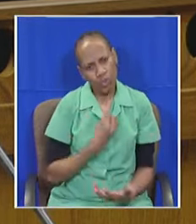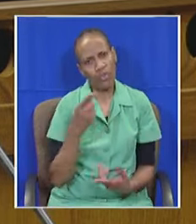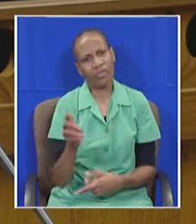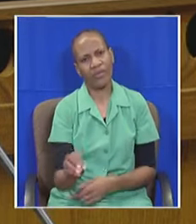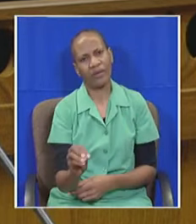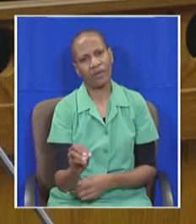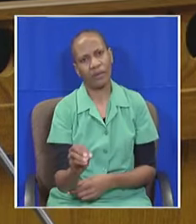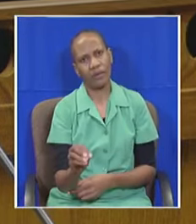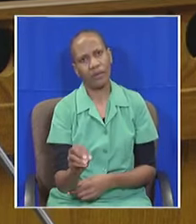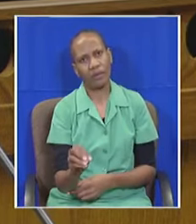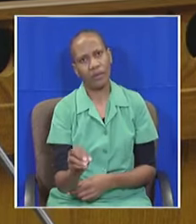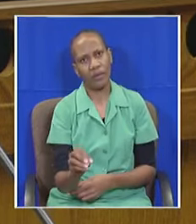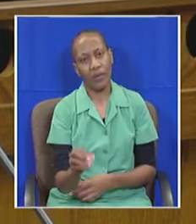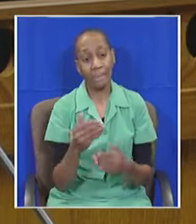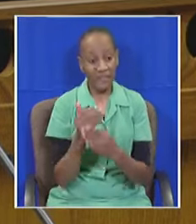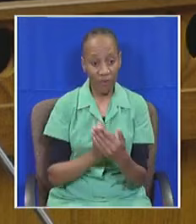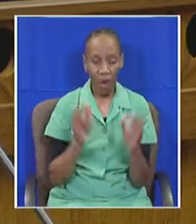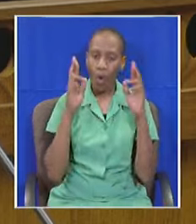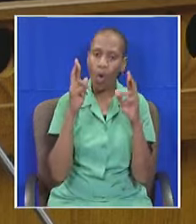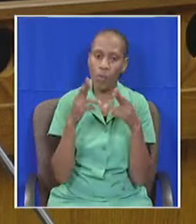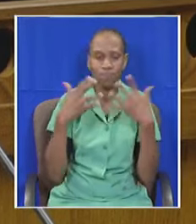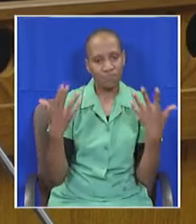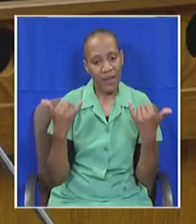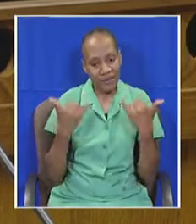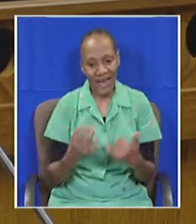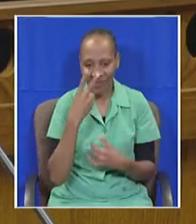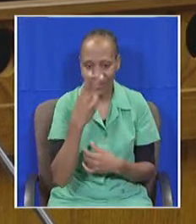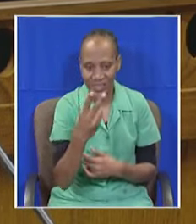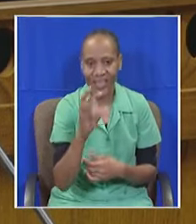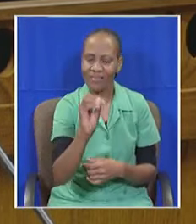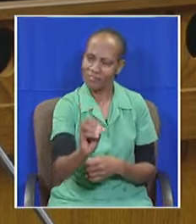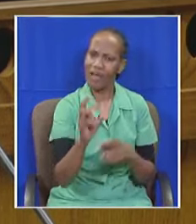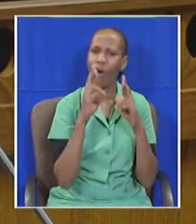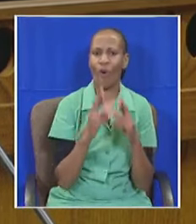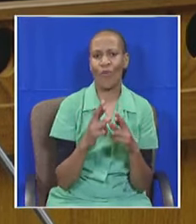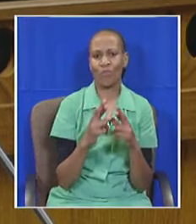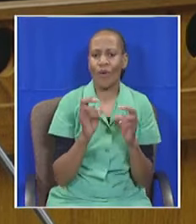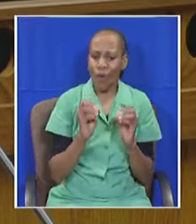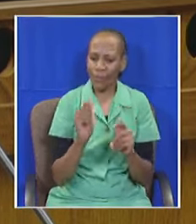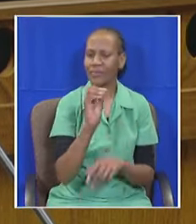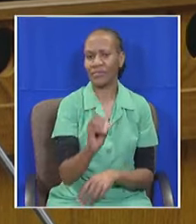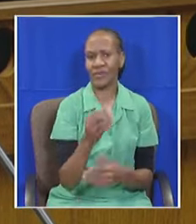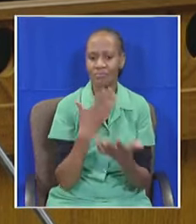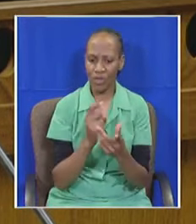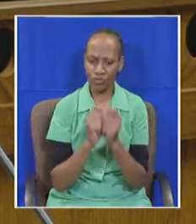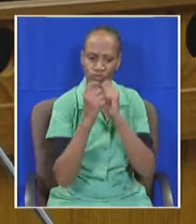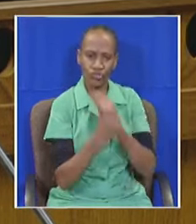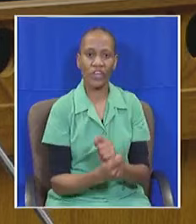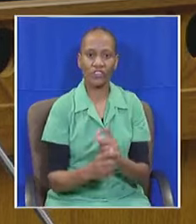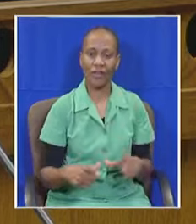who had given up hope and who now see hope because it gives them an opportunity to change their